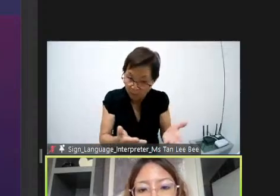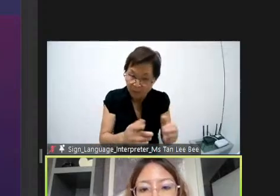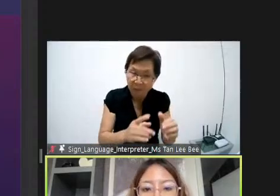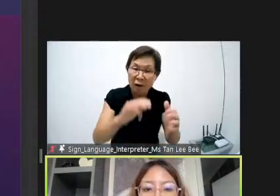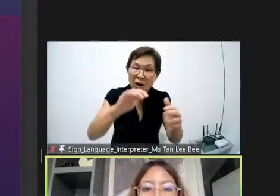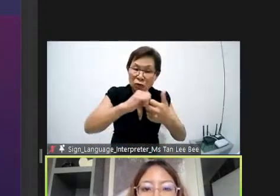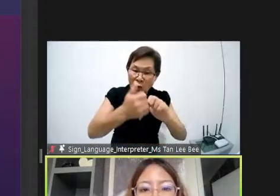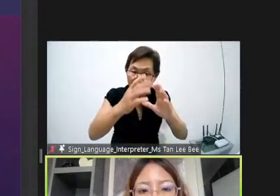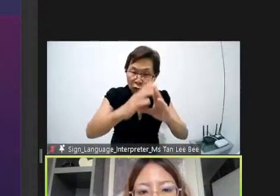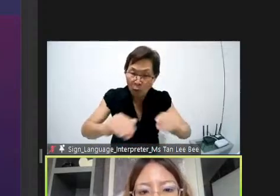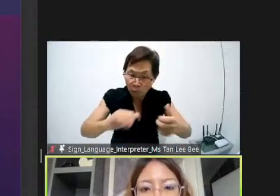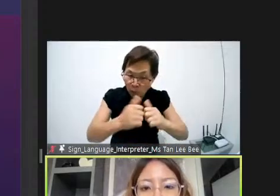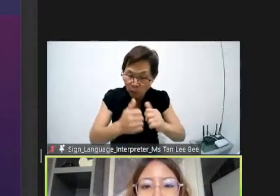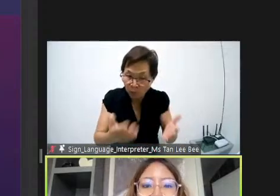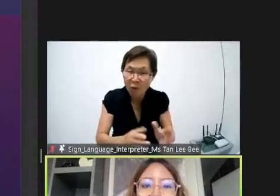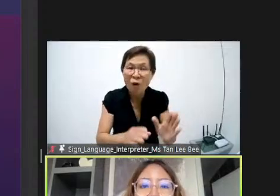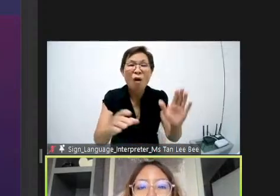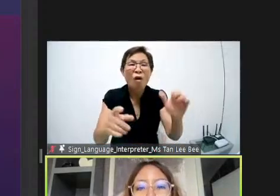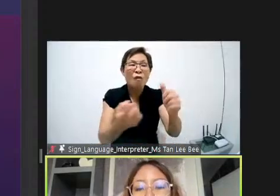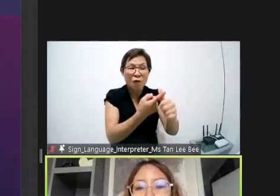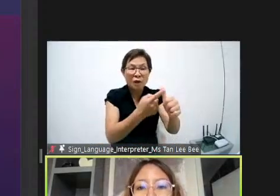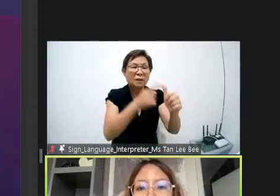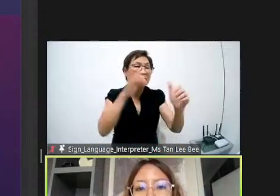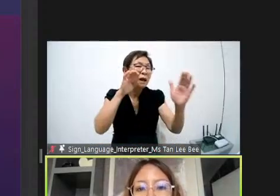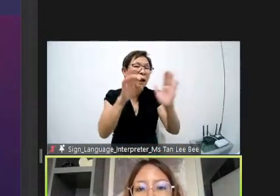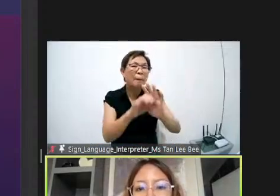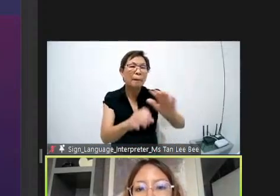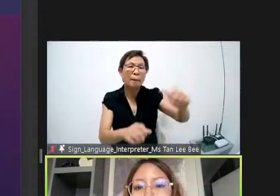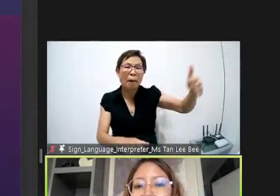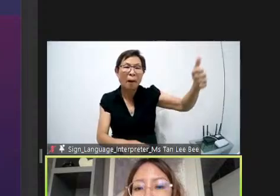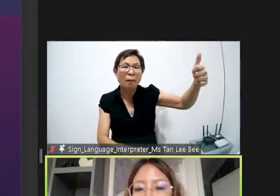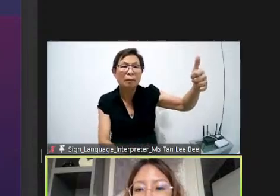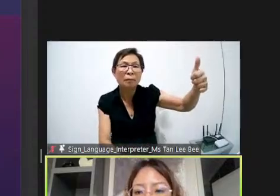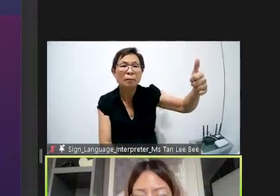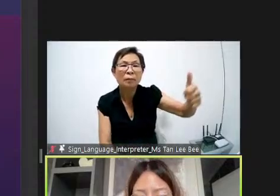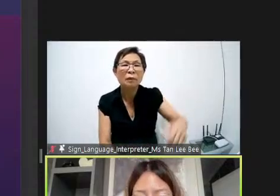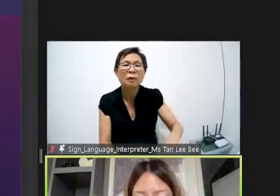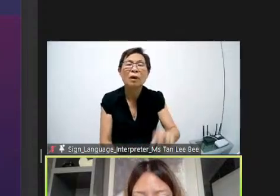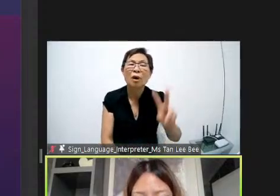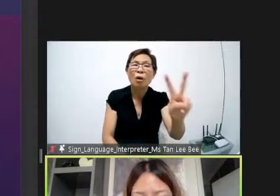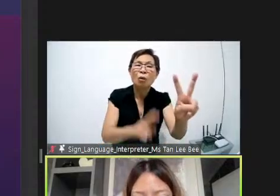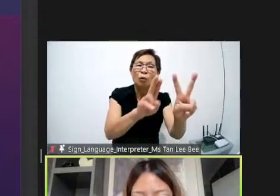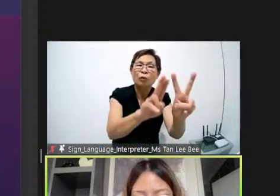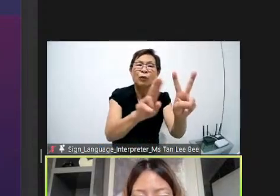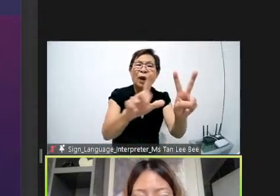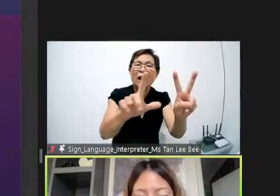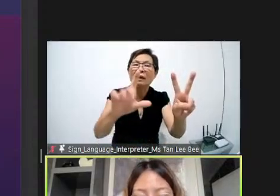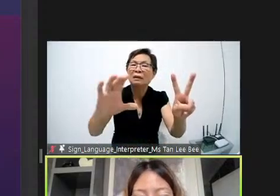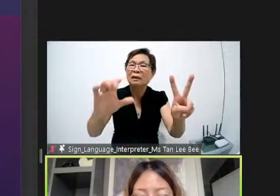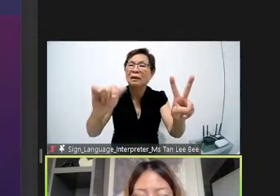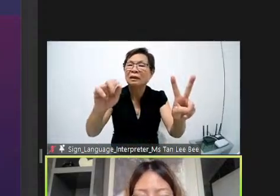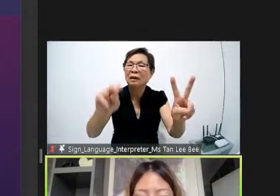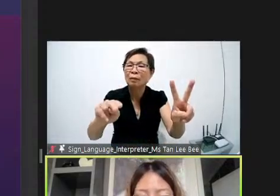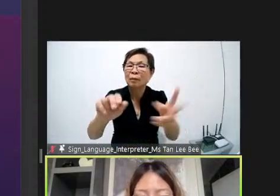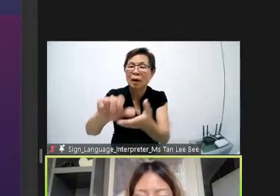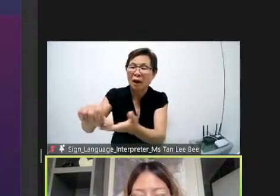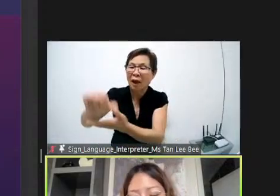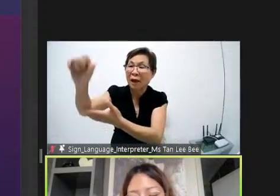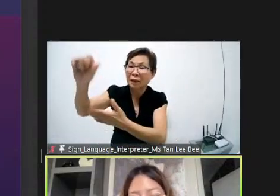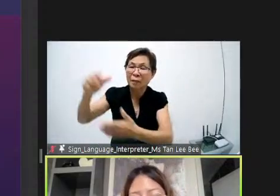the picture, there is Vulcan Academy. We